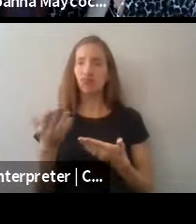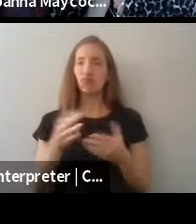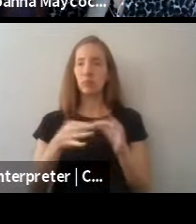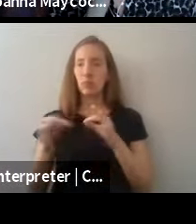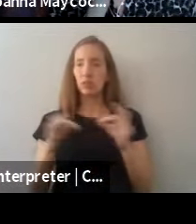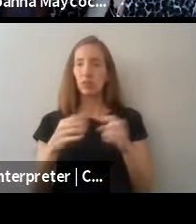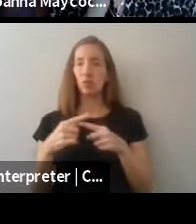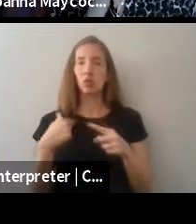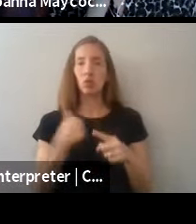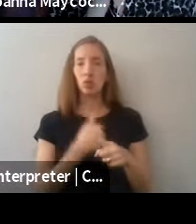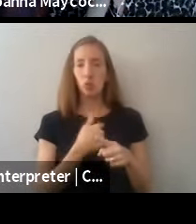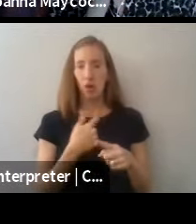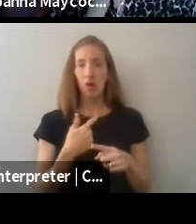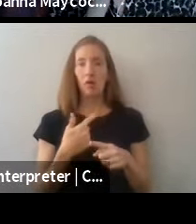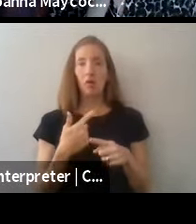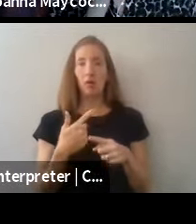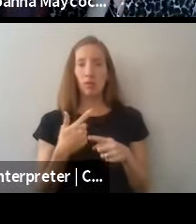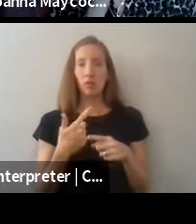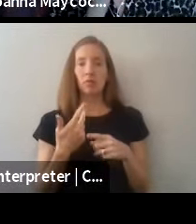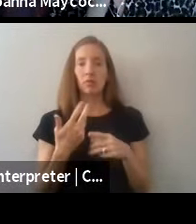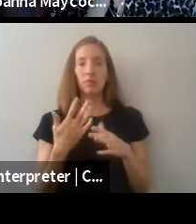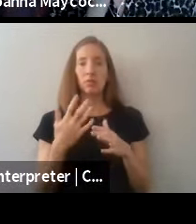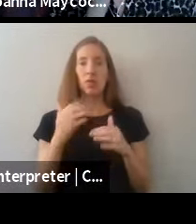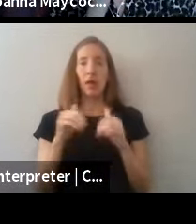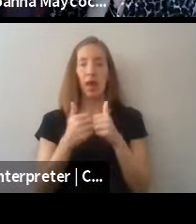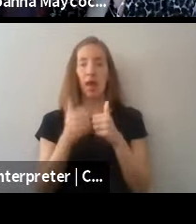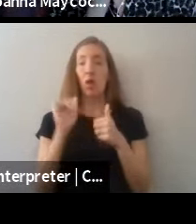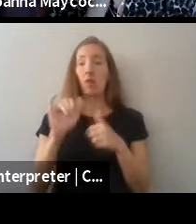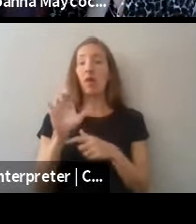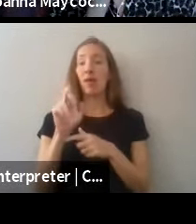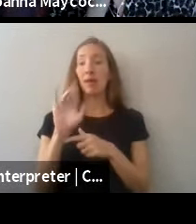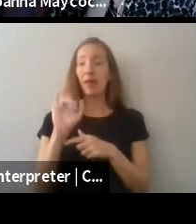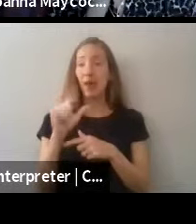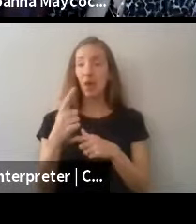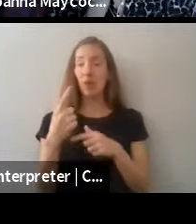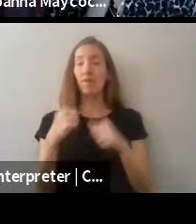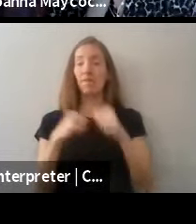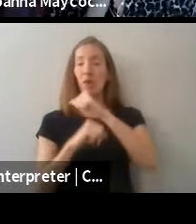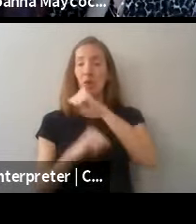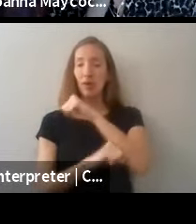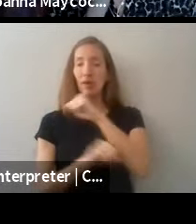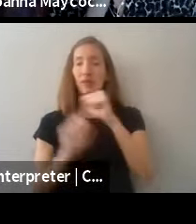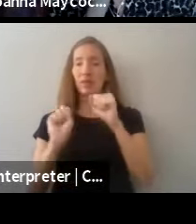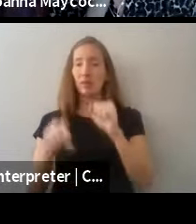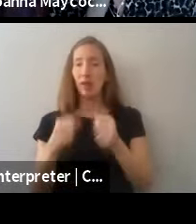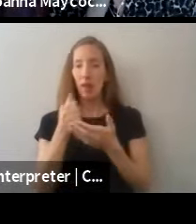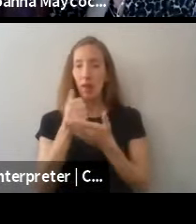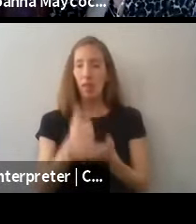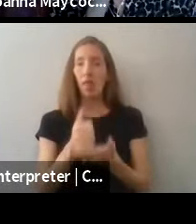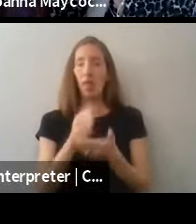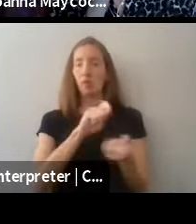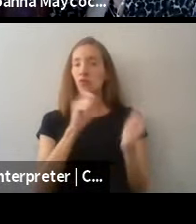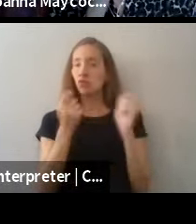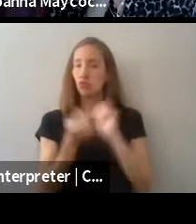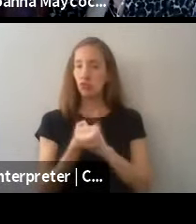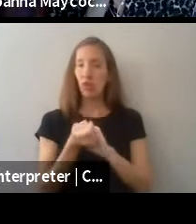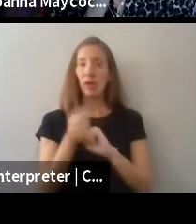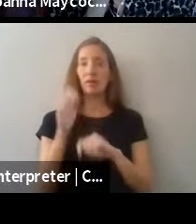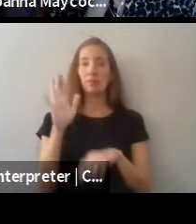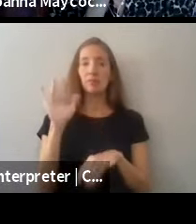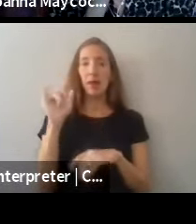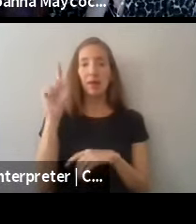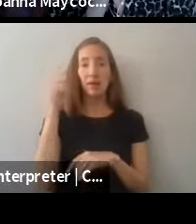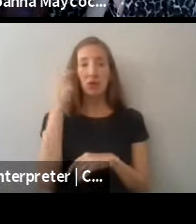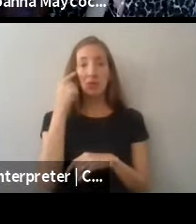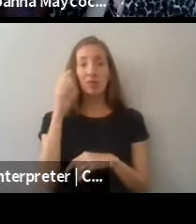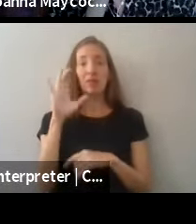really facilitate change by governments, by civil society, by the private sector and others to leverage and scale